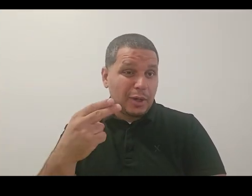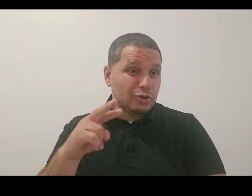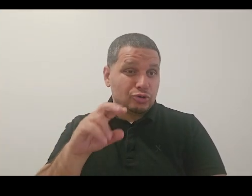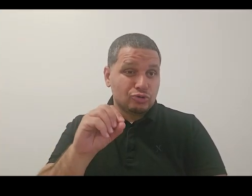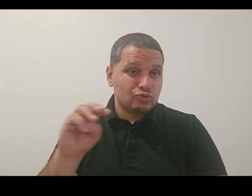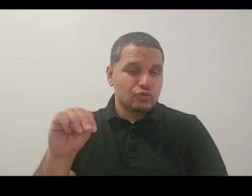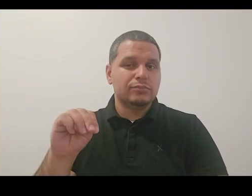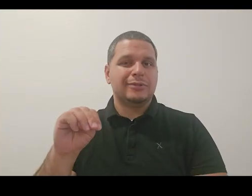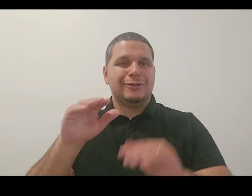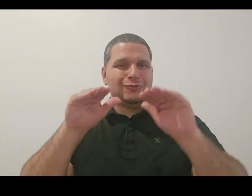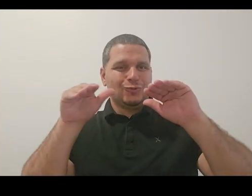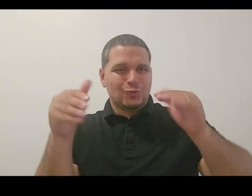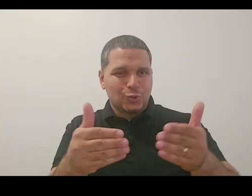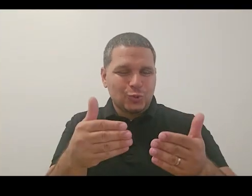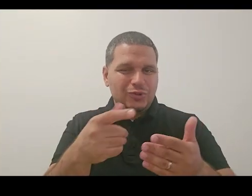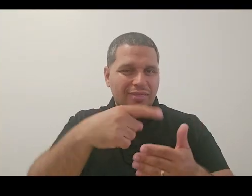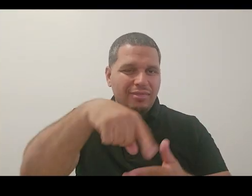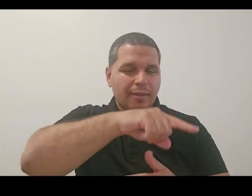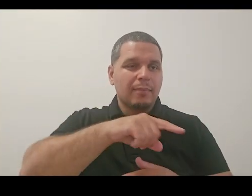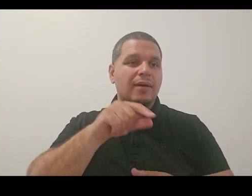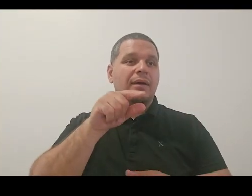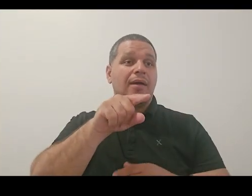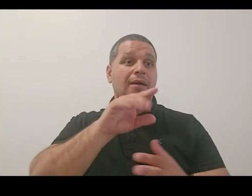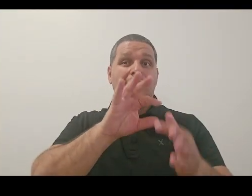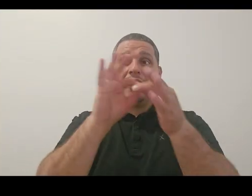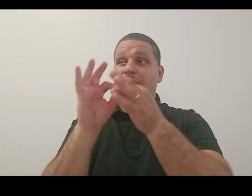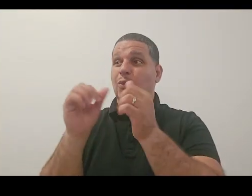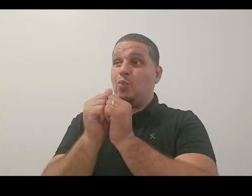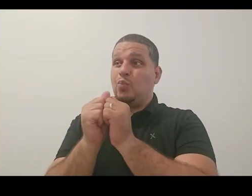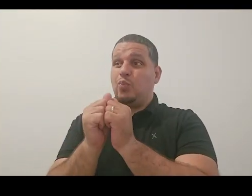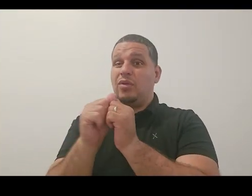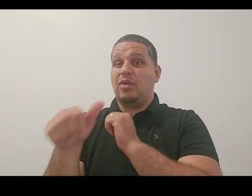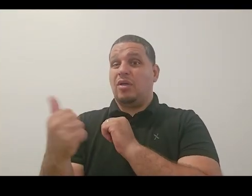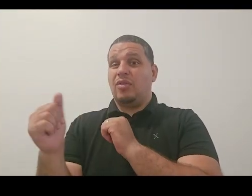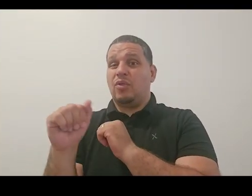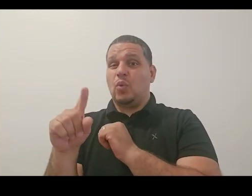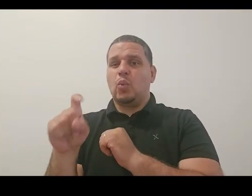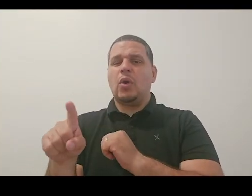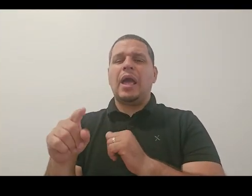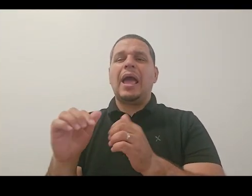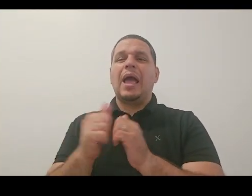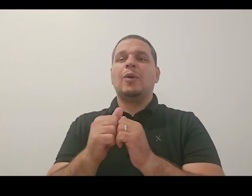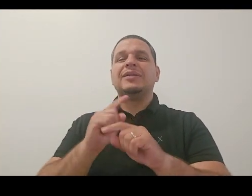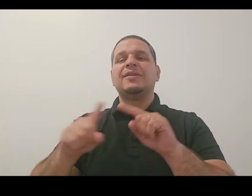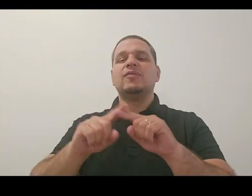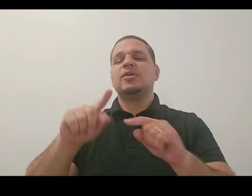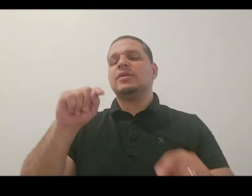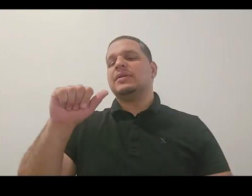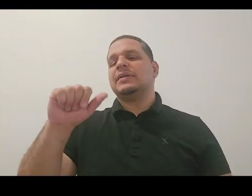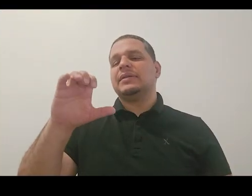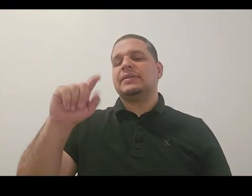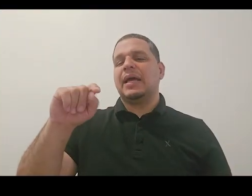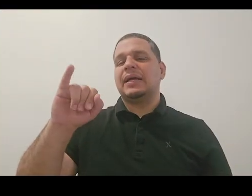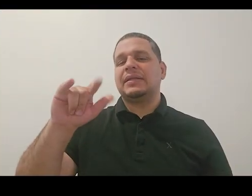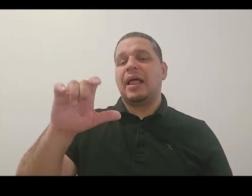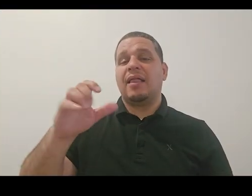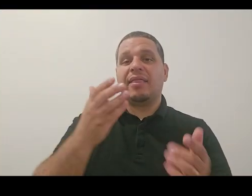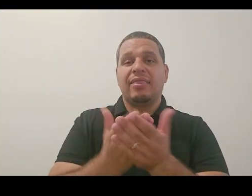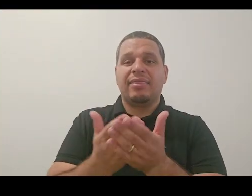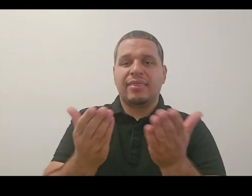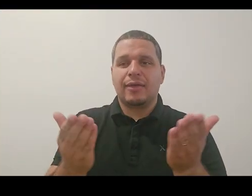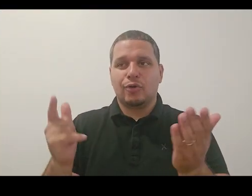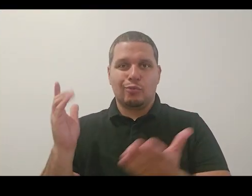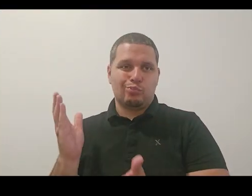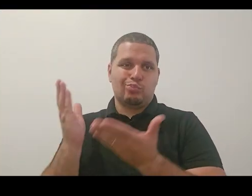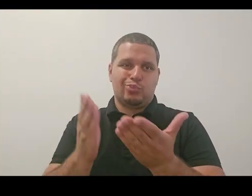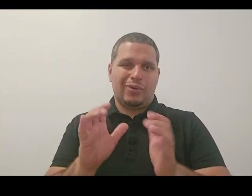of mushrooms. And so now you can introduce them. If we tie it back to the previous question about all the different tactile things, like